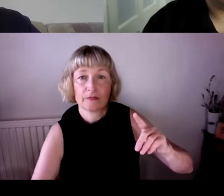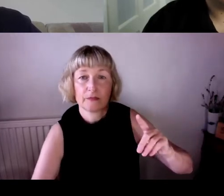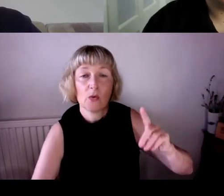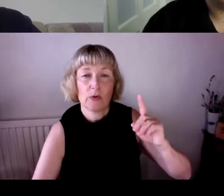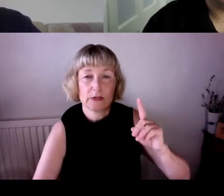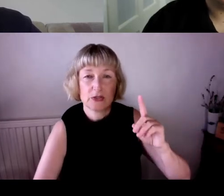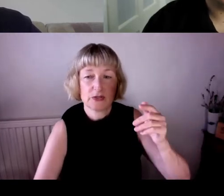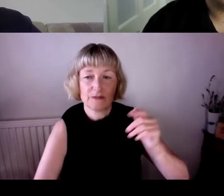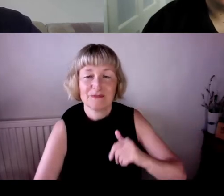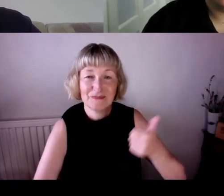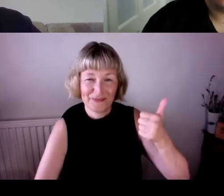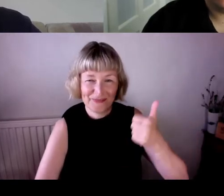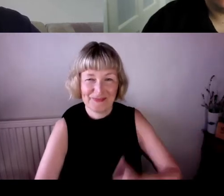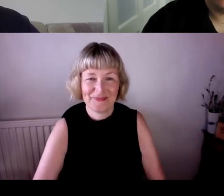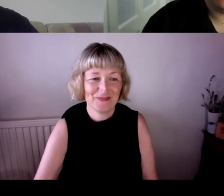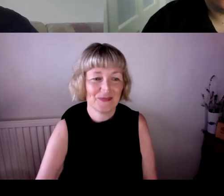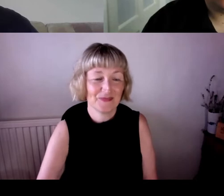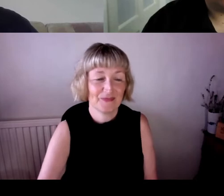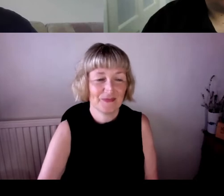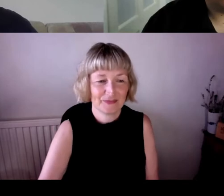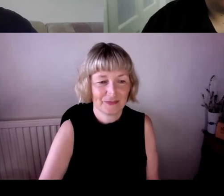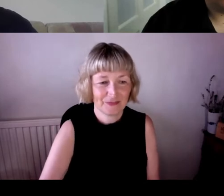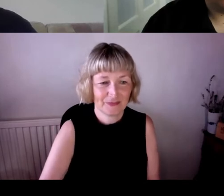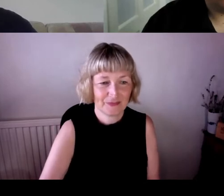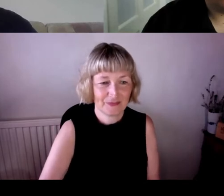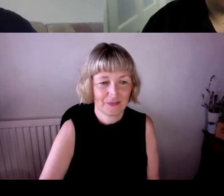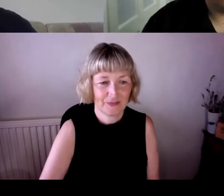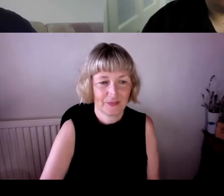description? Intercultural swap, please. Yeah, thank you.